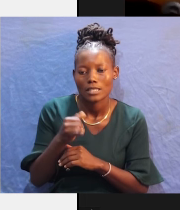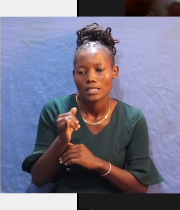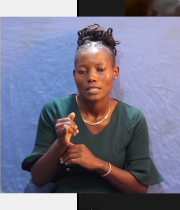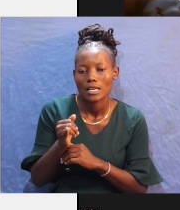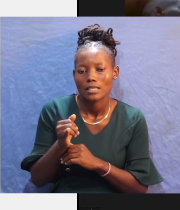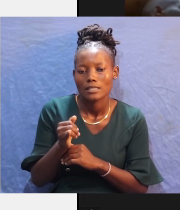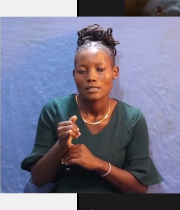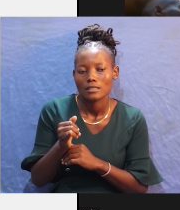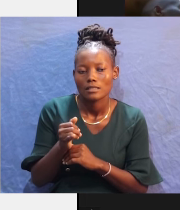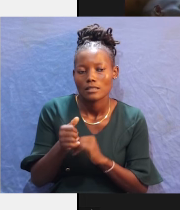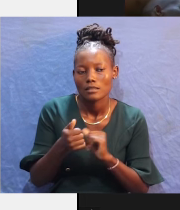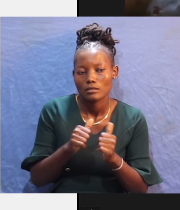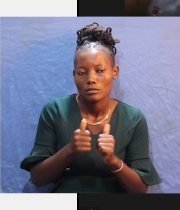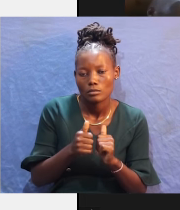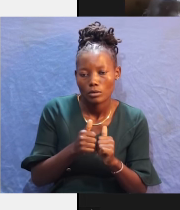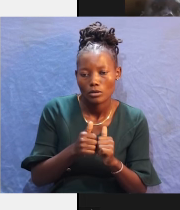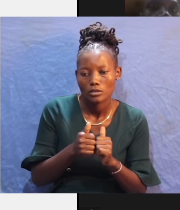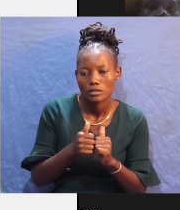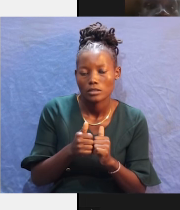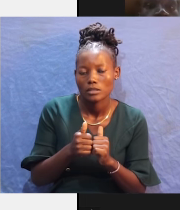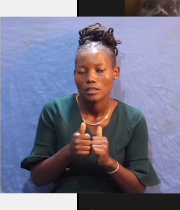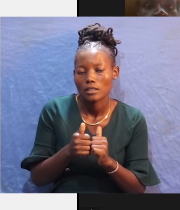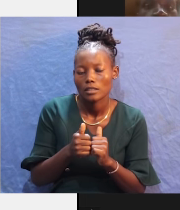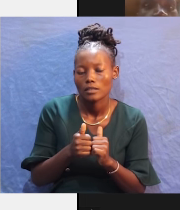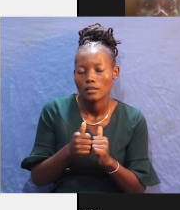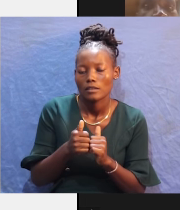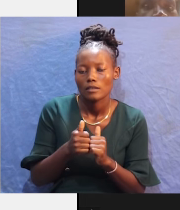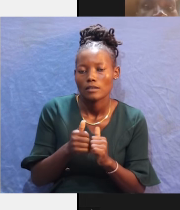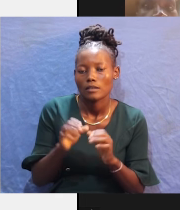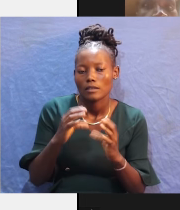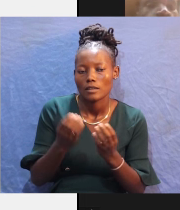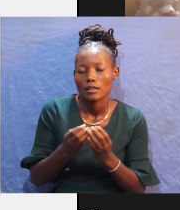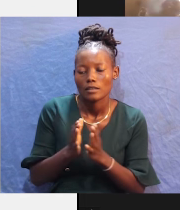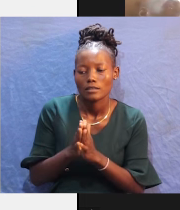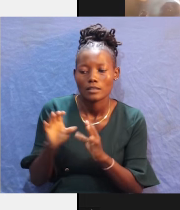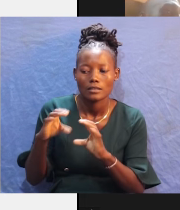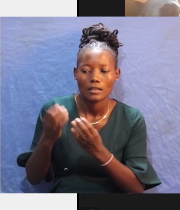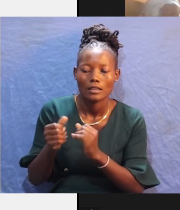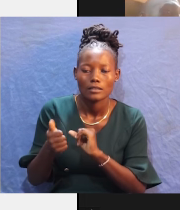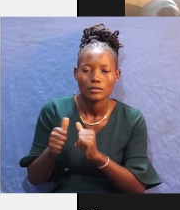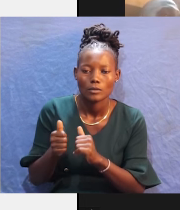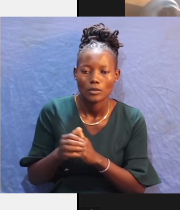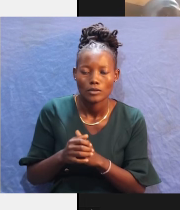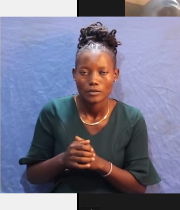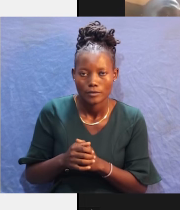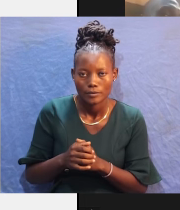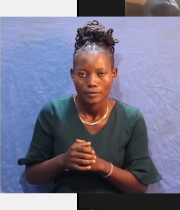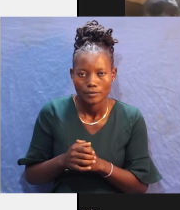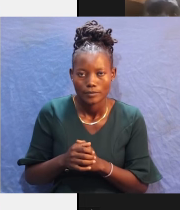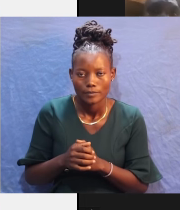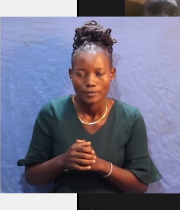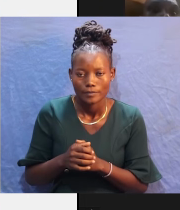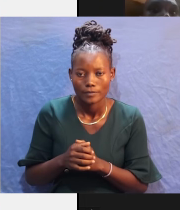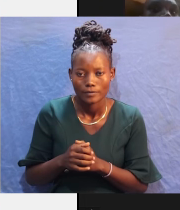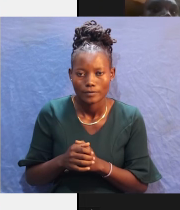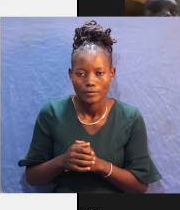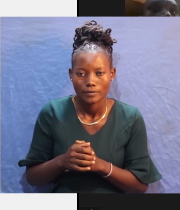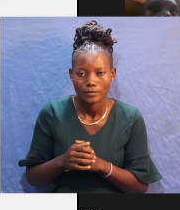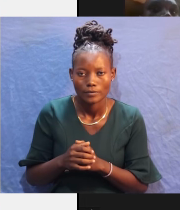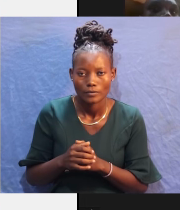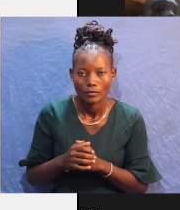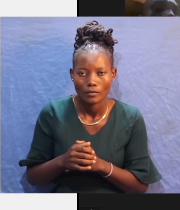for development, it goes sport plus and plus sport. So this is